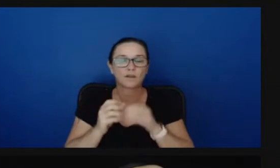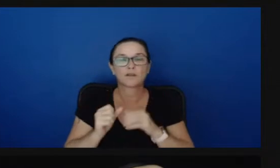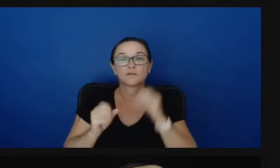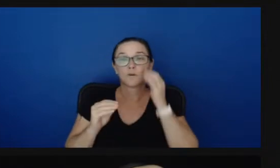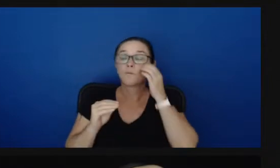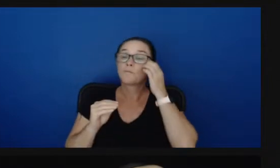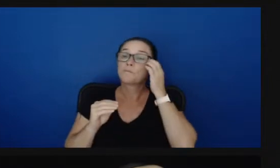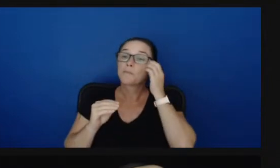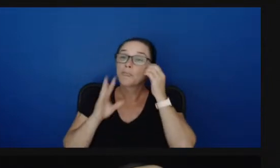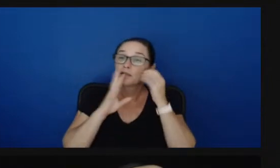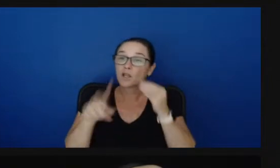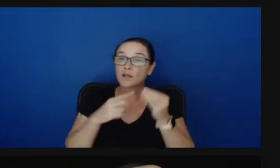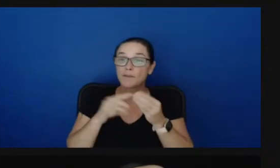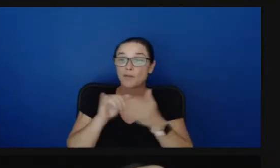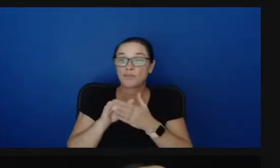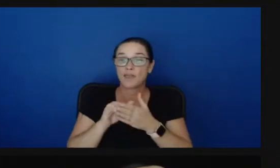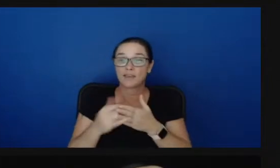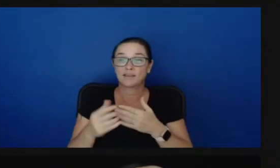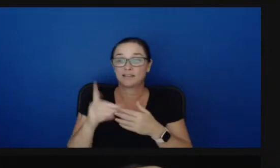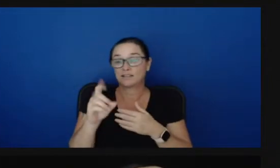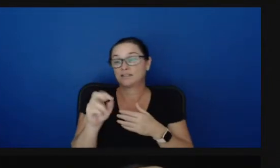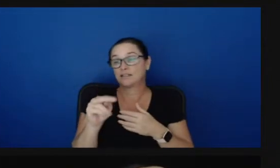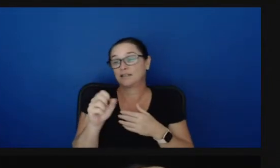density that matches research of other